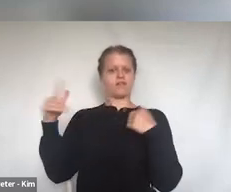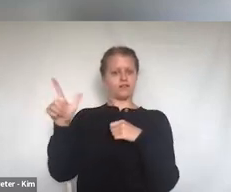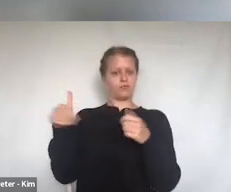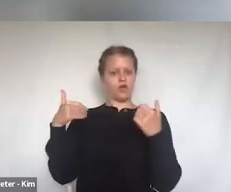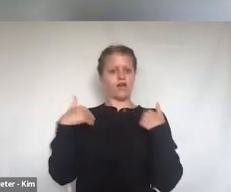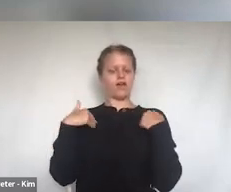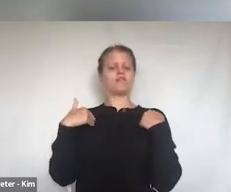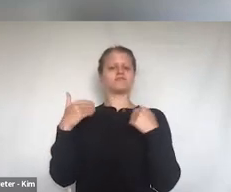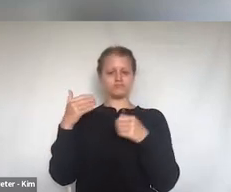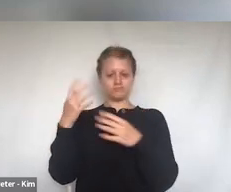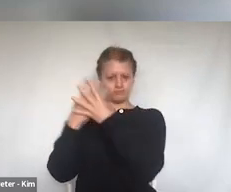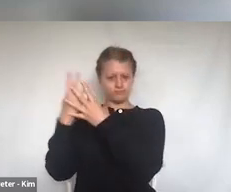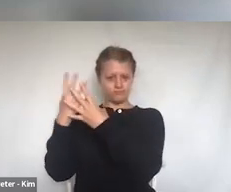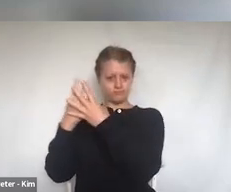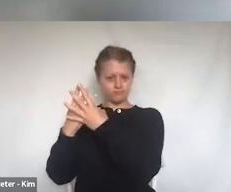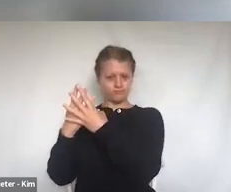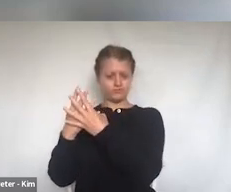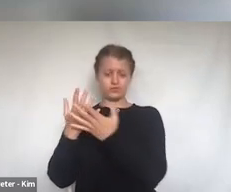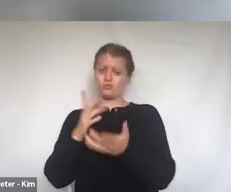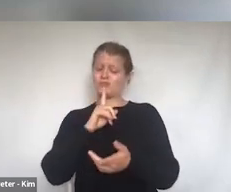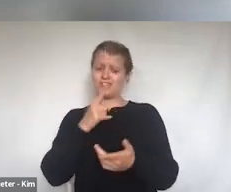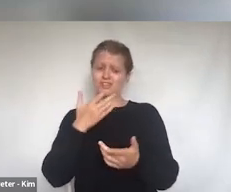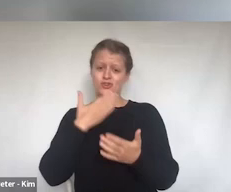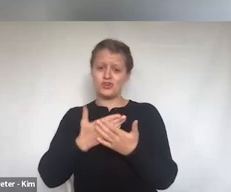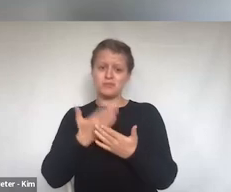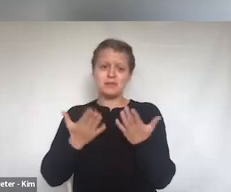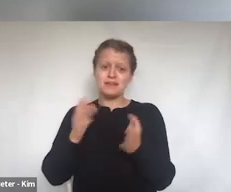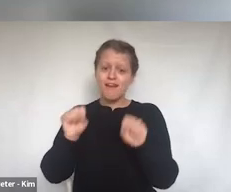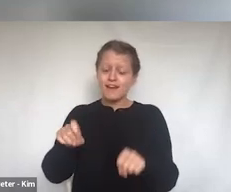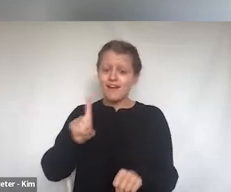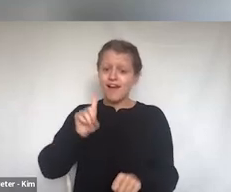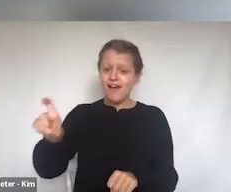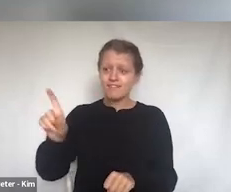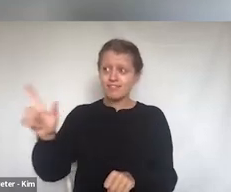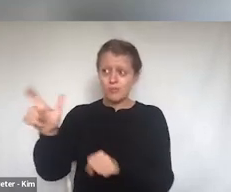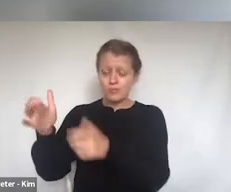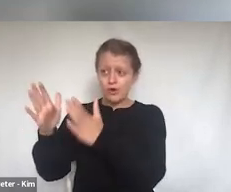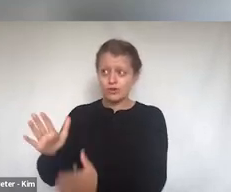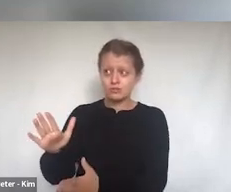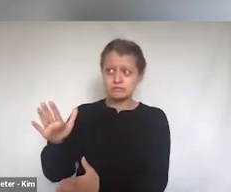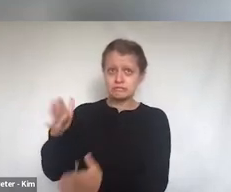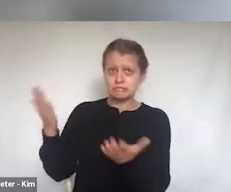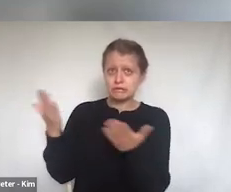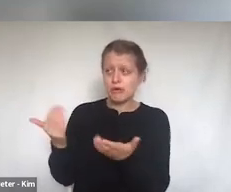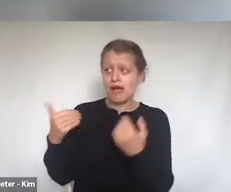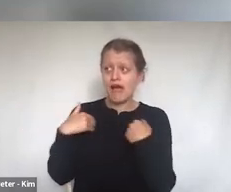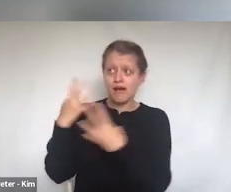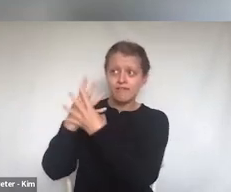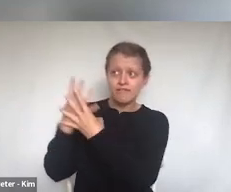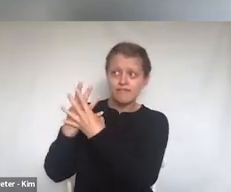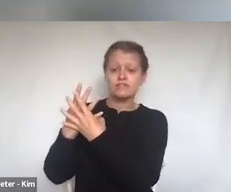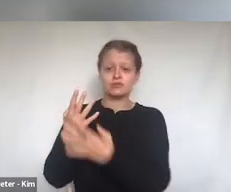your librarian and see if that's a space that you might consider then seeking refuge in.